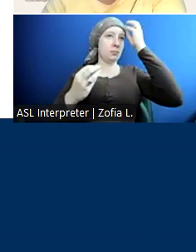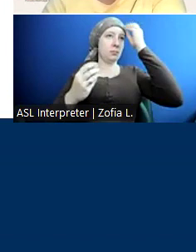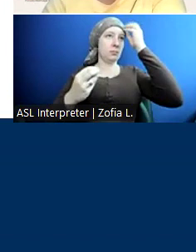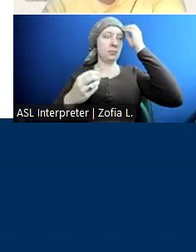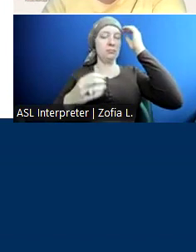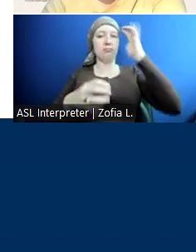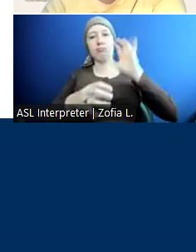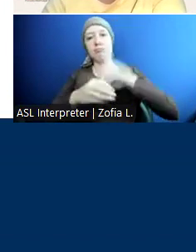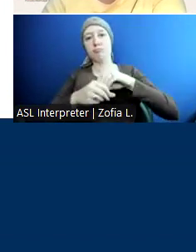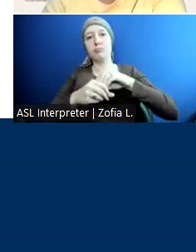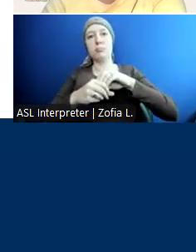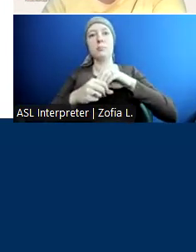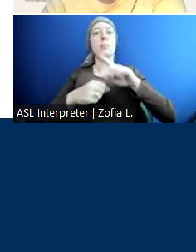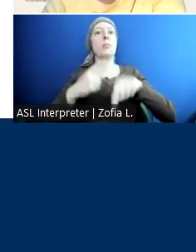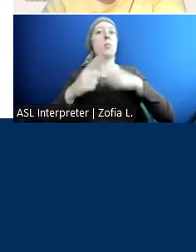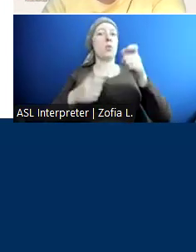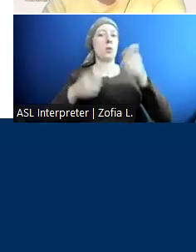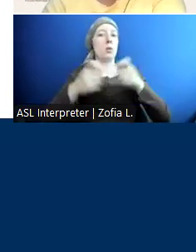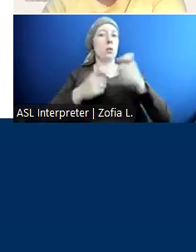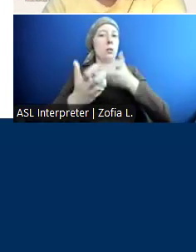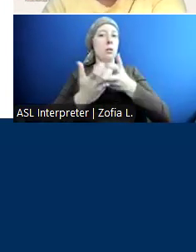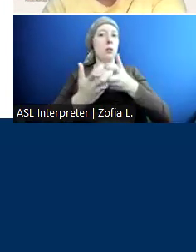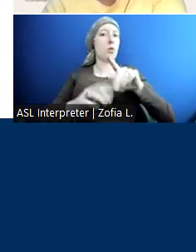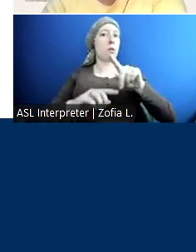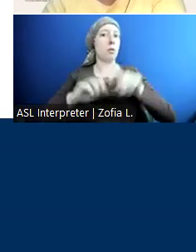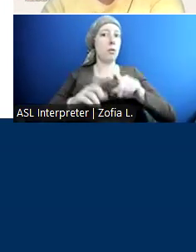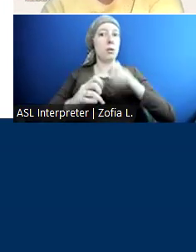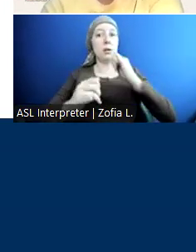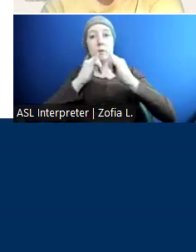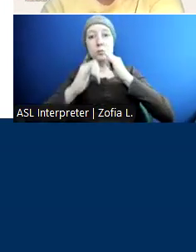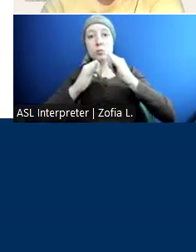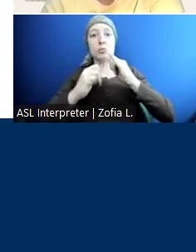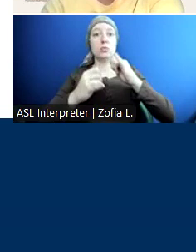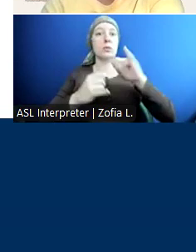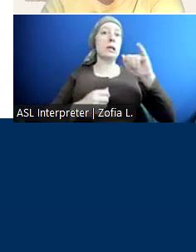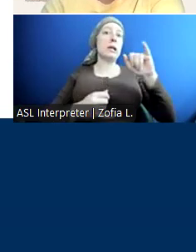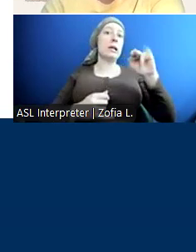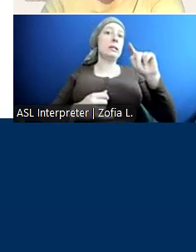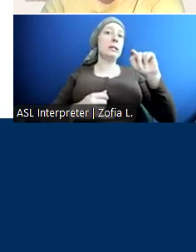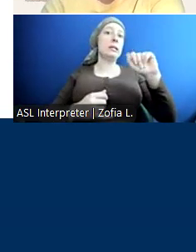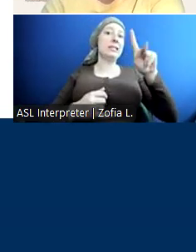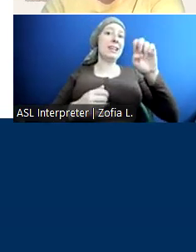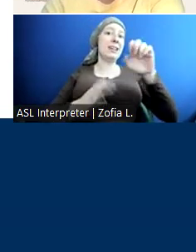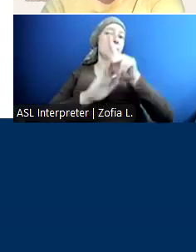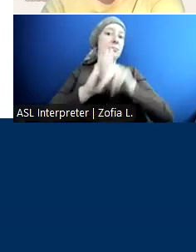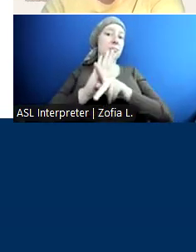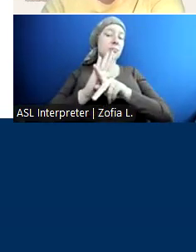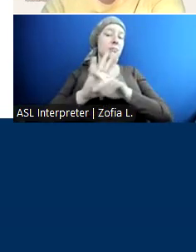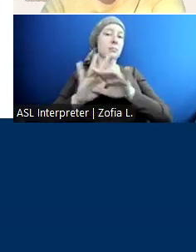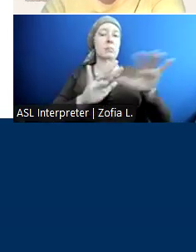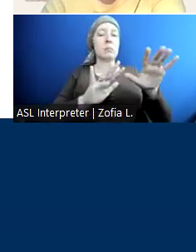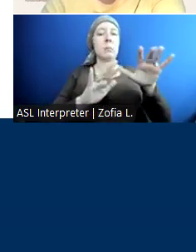tailor your assessments, your interviews, your intake protocols, and think about, you